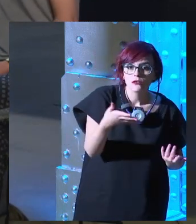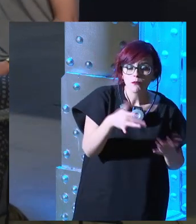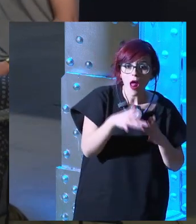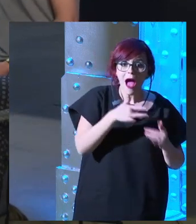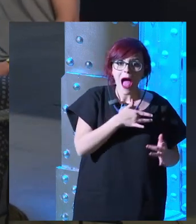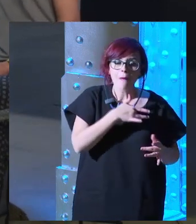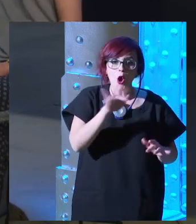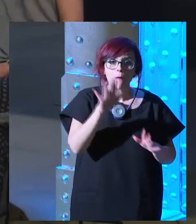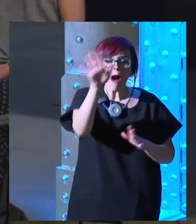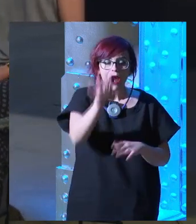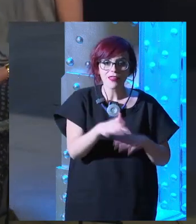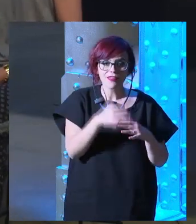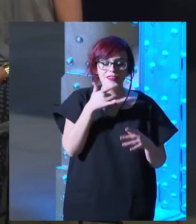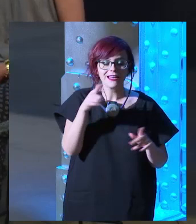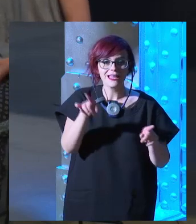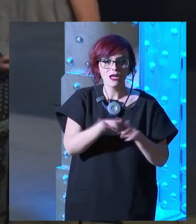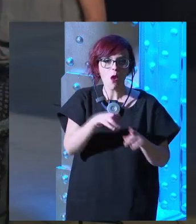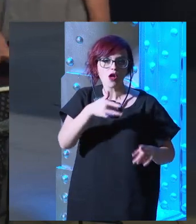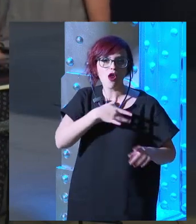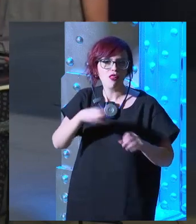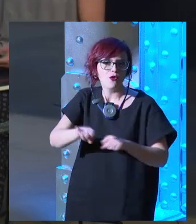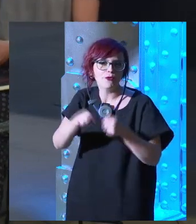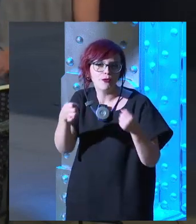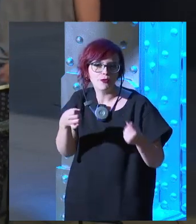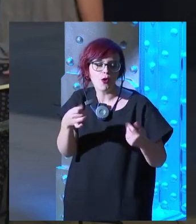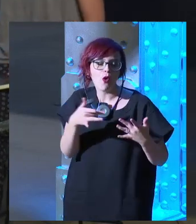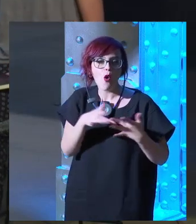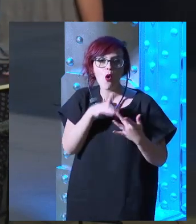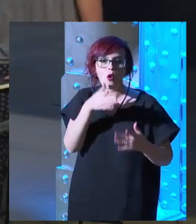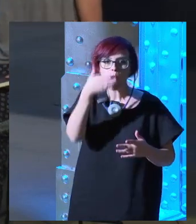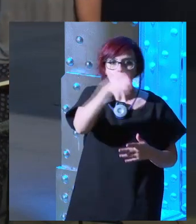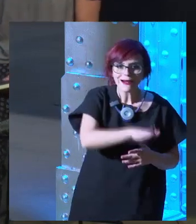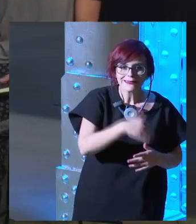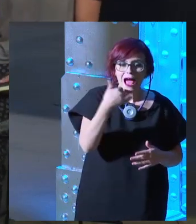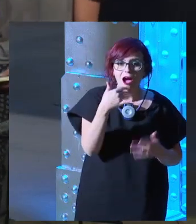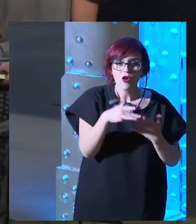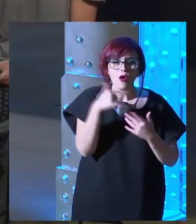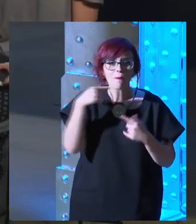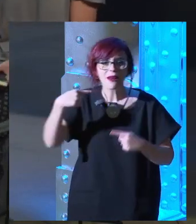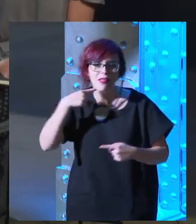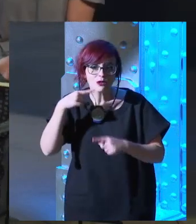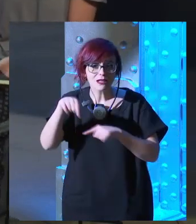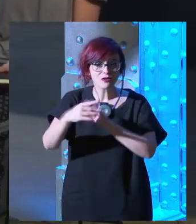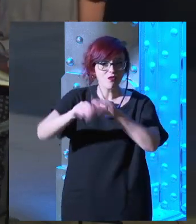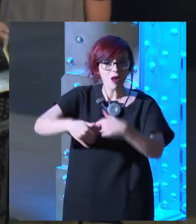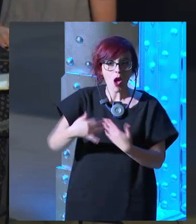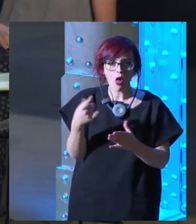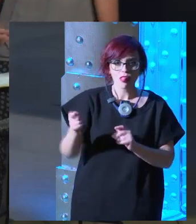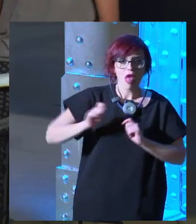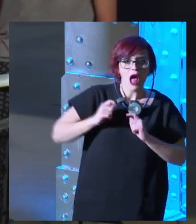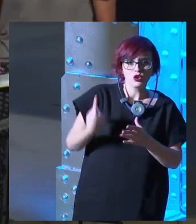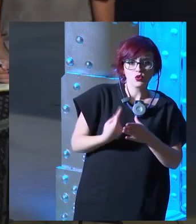or death, or somebody who goes away and doesn't come back, or that we're left all alone. And indeed that book